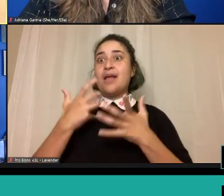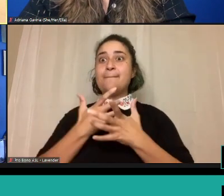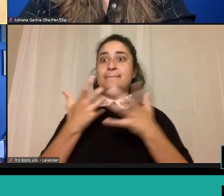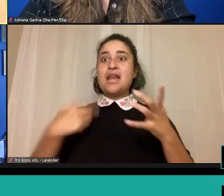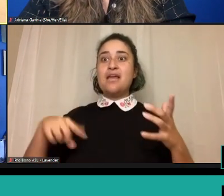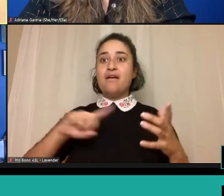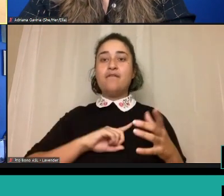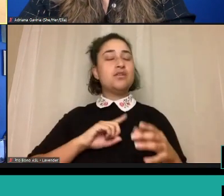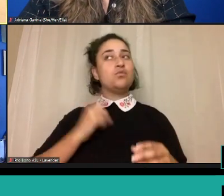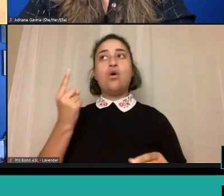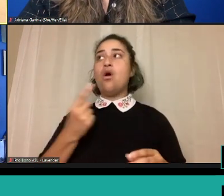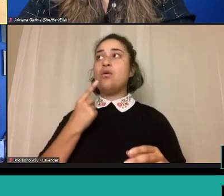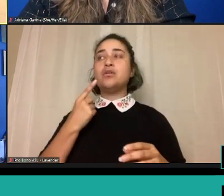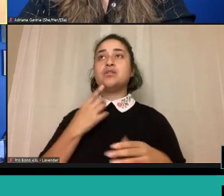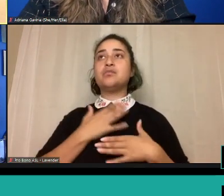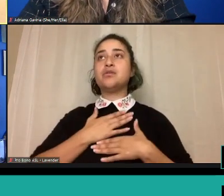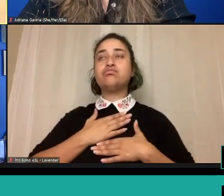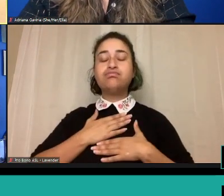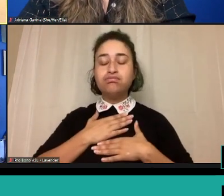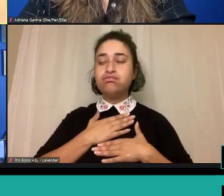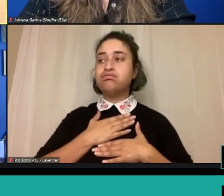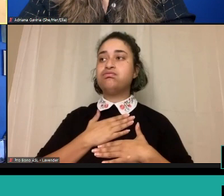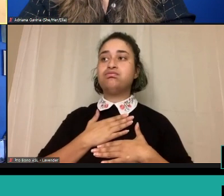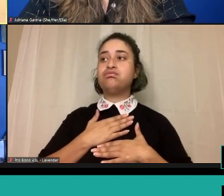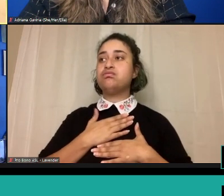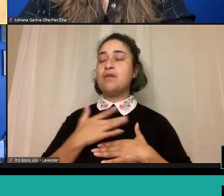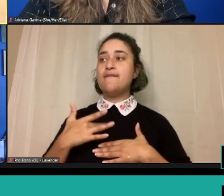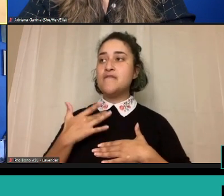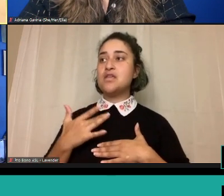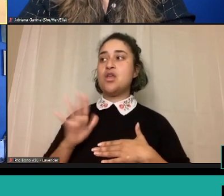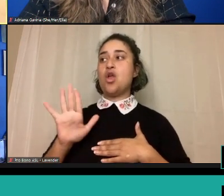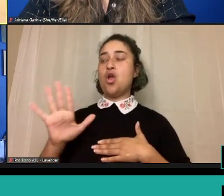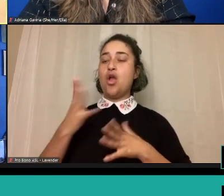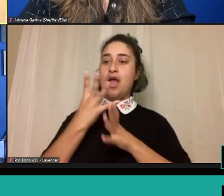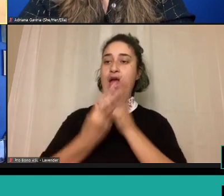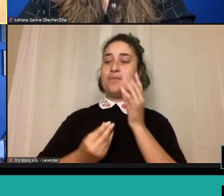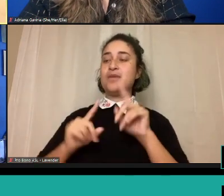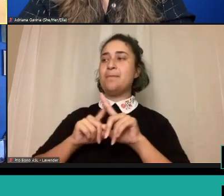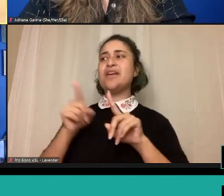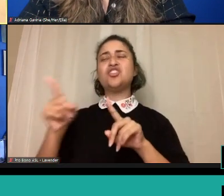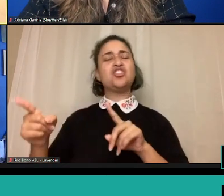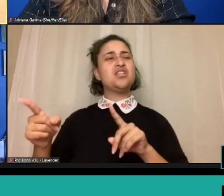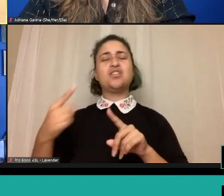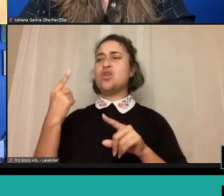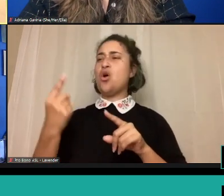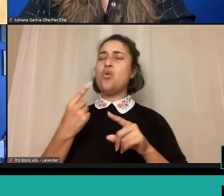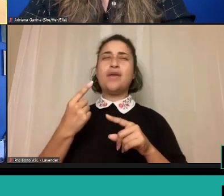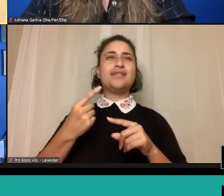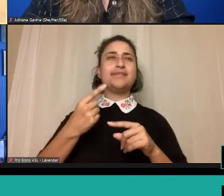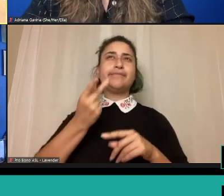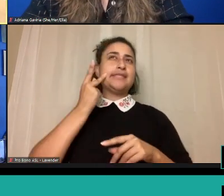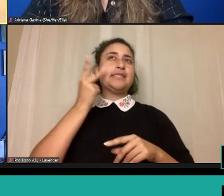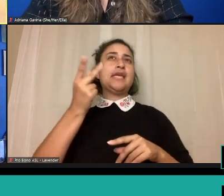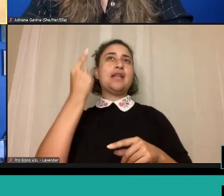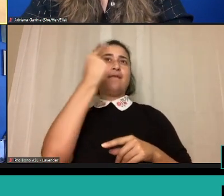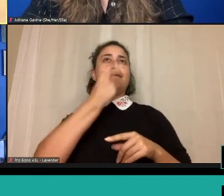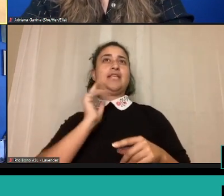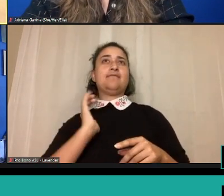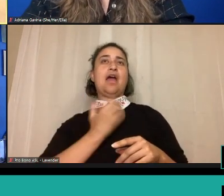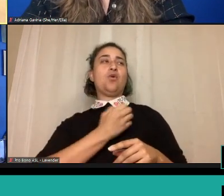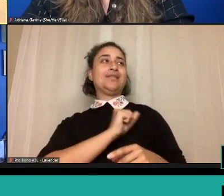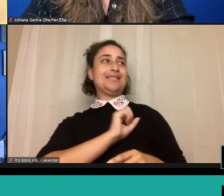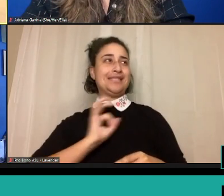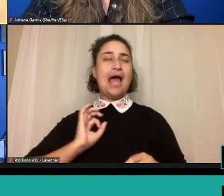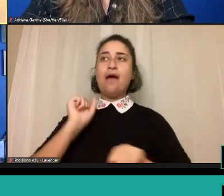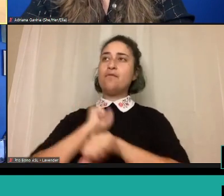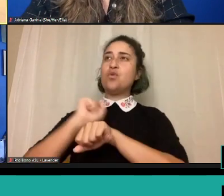long grieve her absence, but she's present in the faces of our colleagues and in the work that we're seeing.